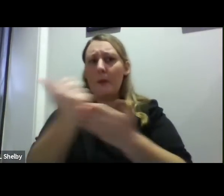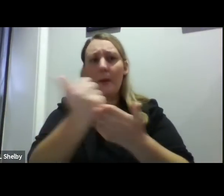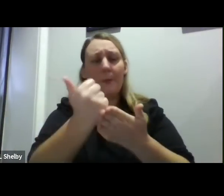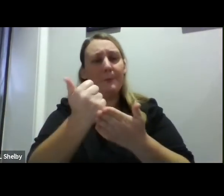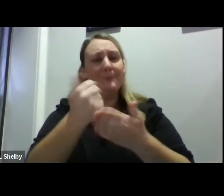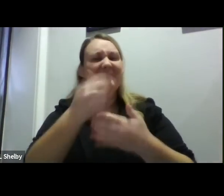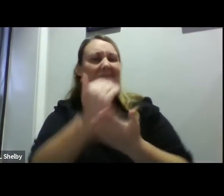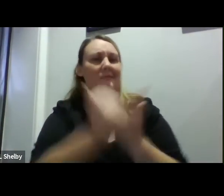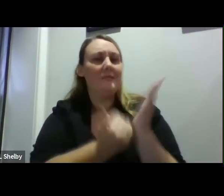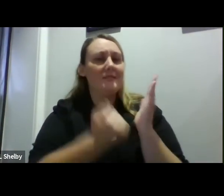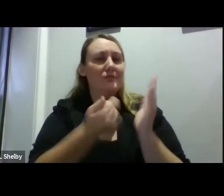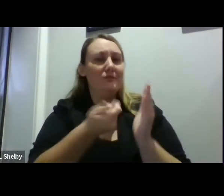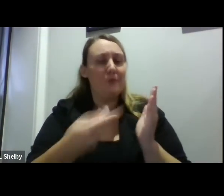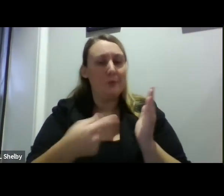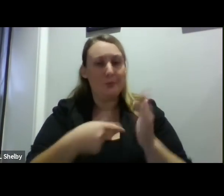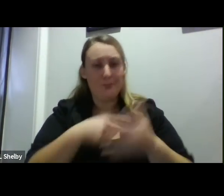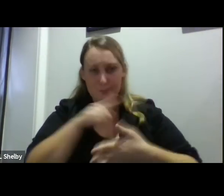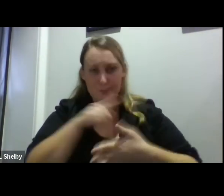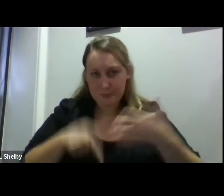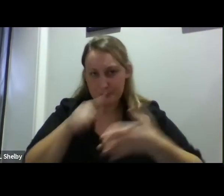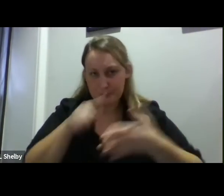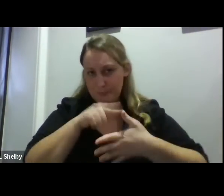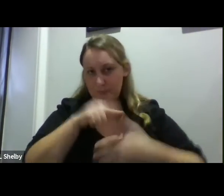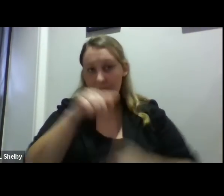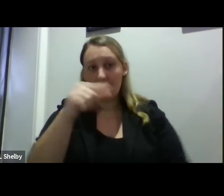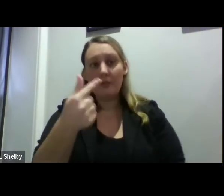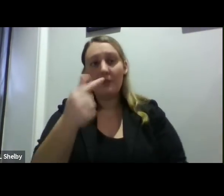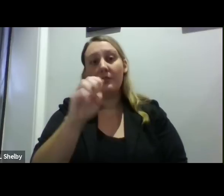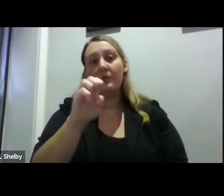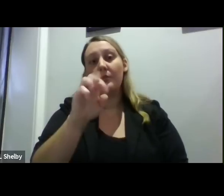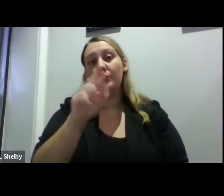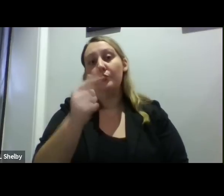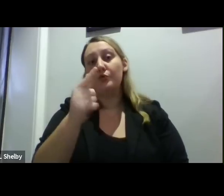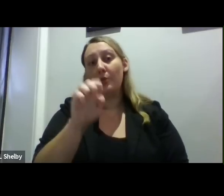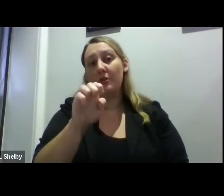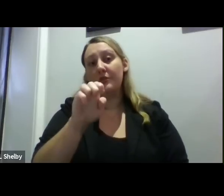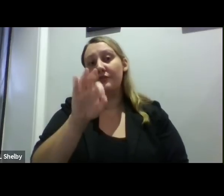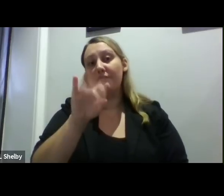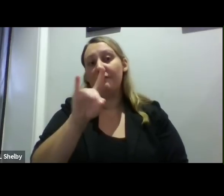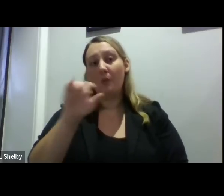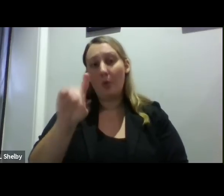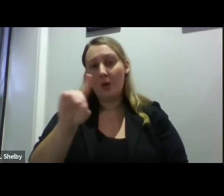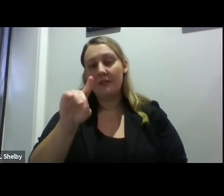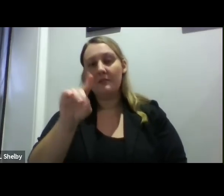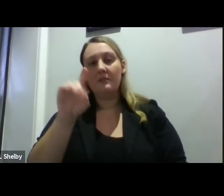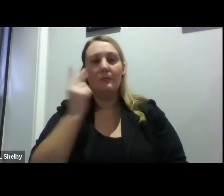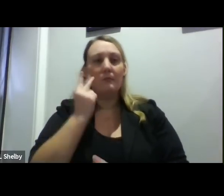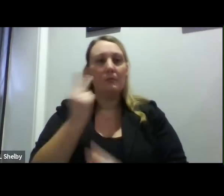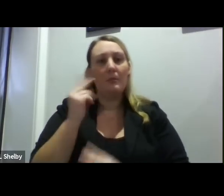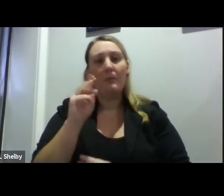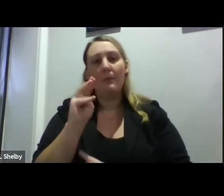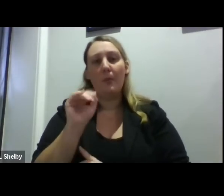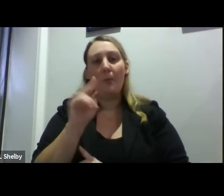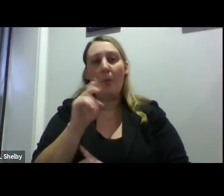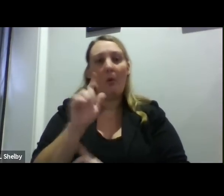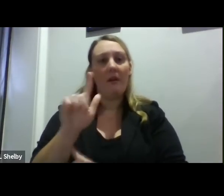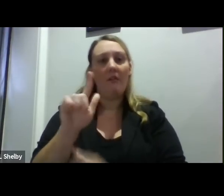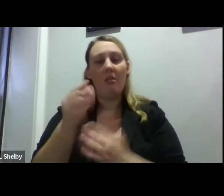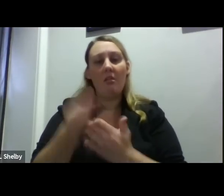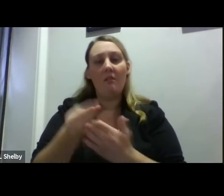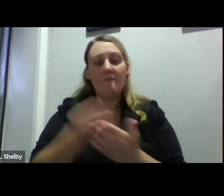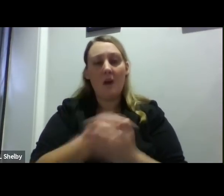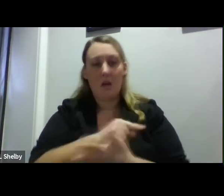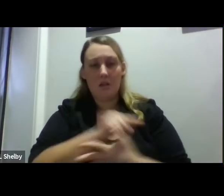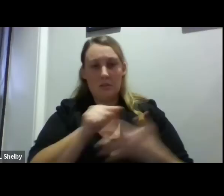George Floyd Memorial Fund, Black Visions Collective, Glitz Inc., Free Them All for